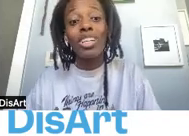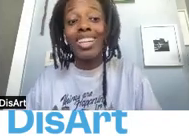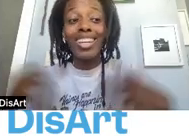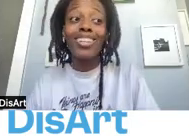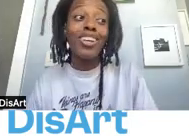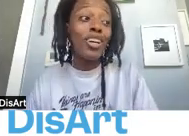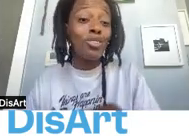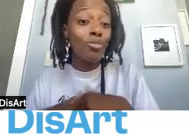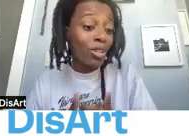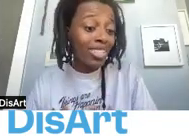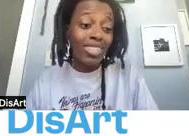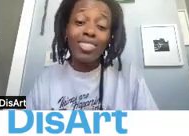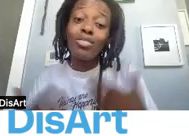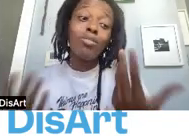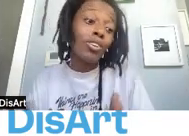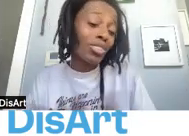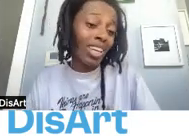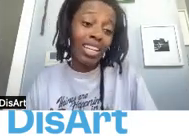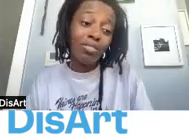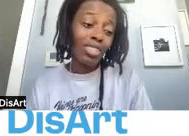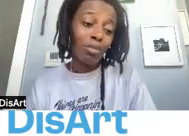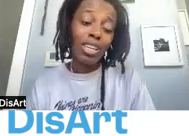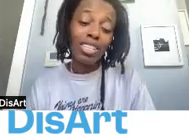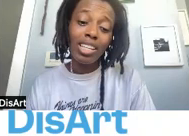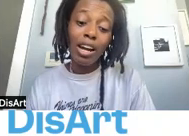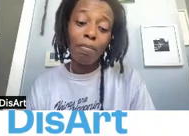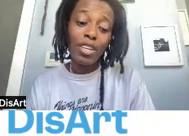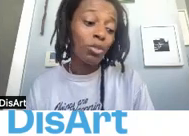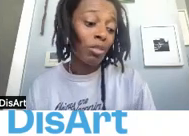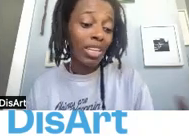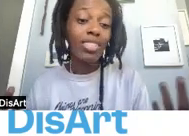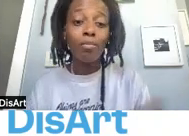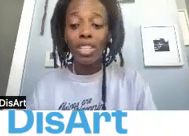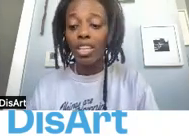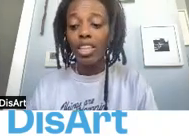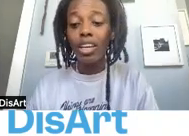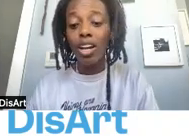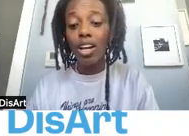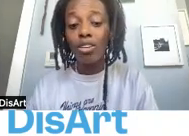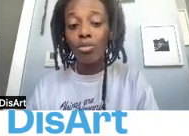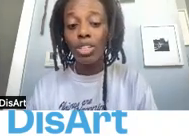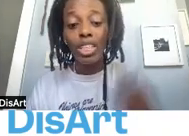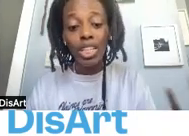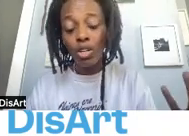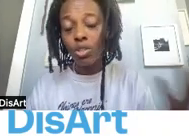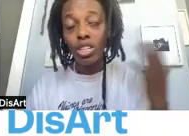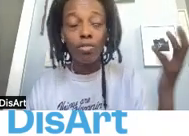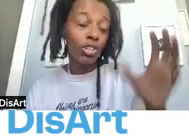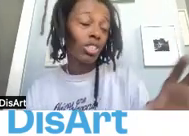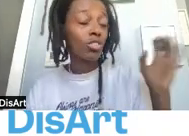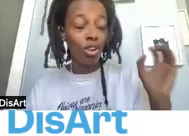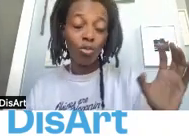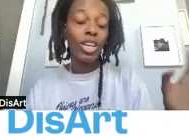also bringing in new voices, new folks to activate the space and really make it something that really,